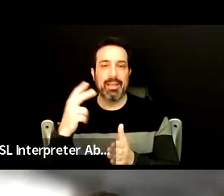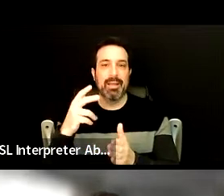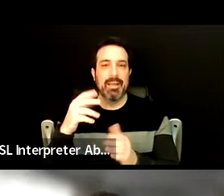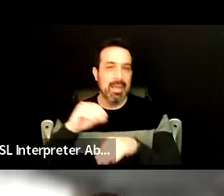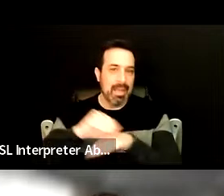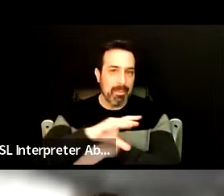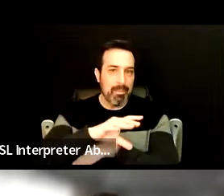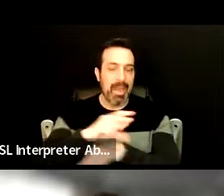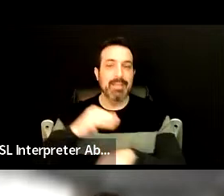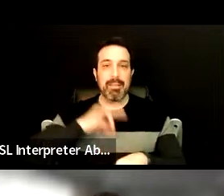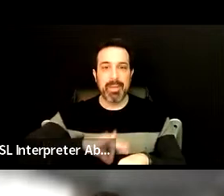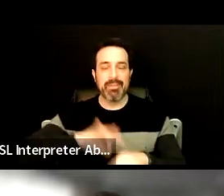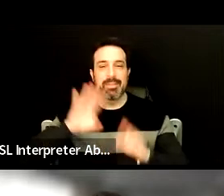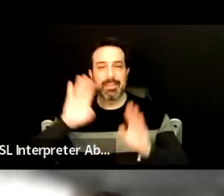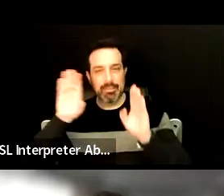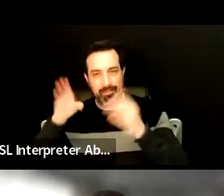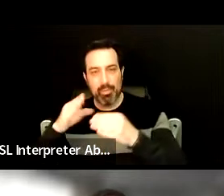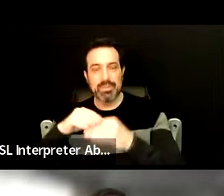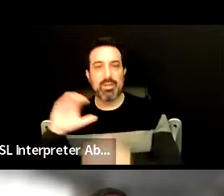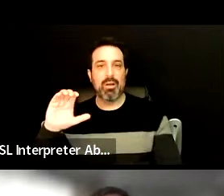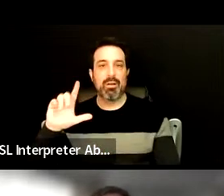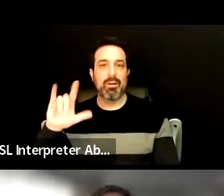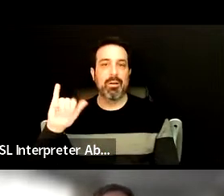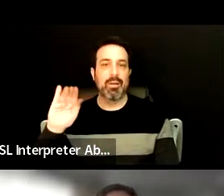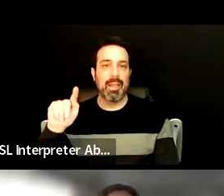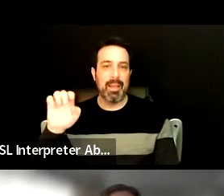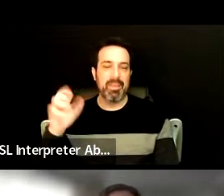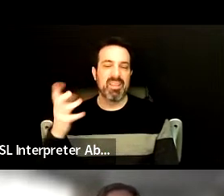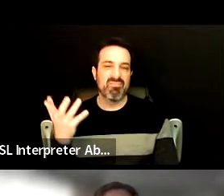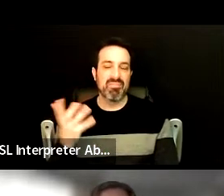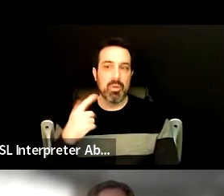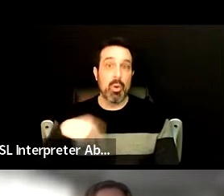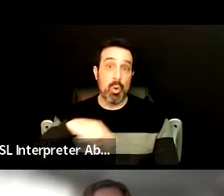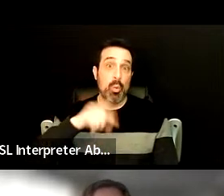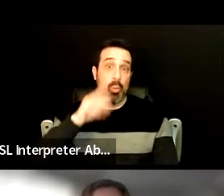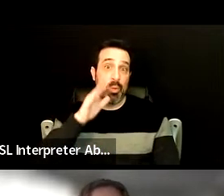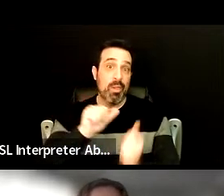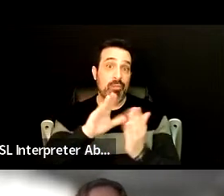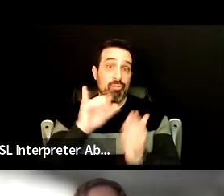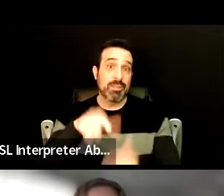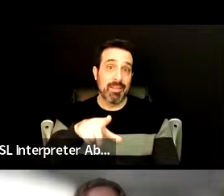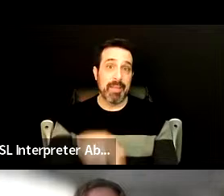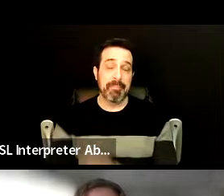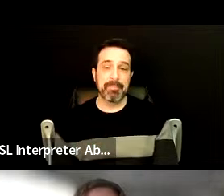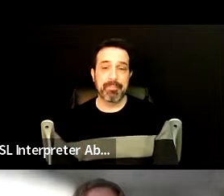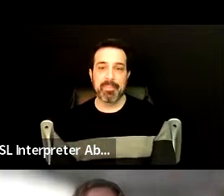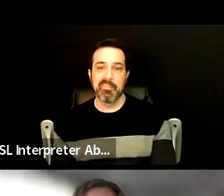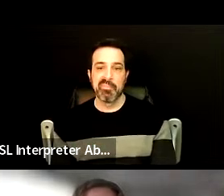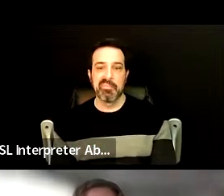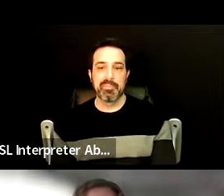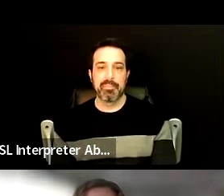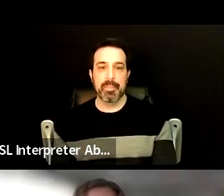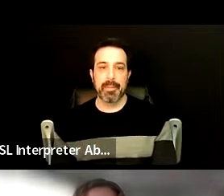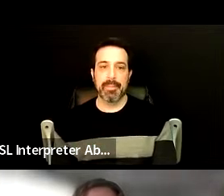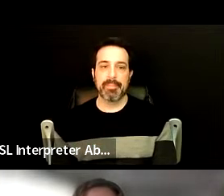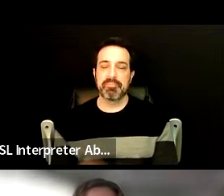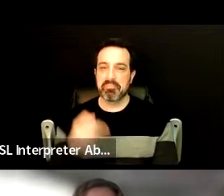and benefits is to focus on climate. And so we will be addressing that. Thank